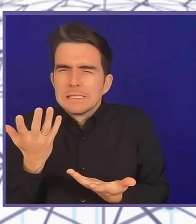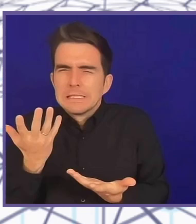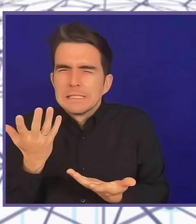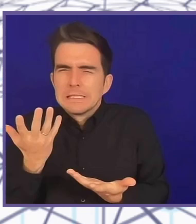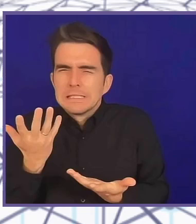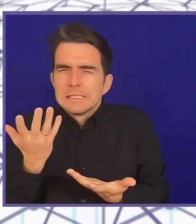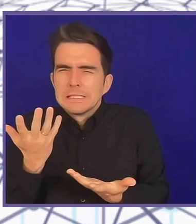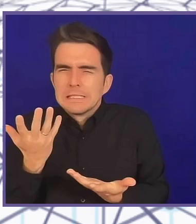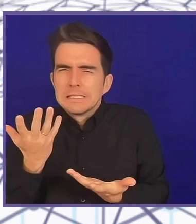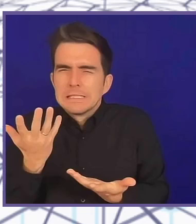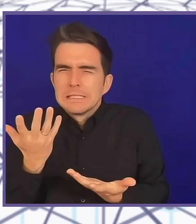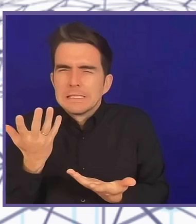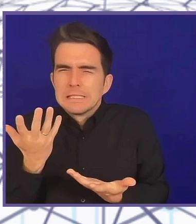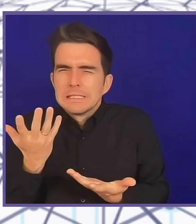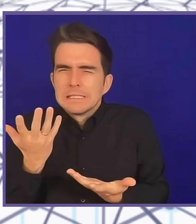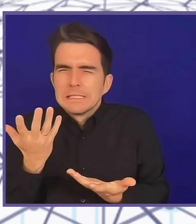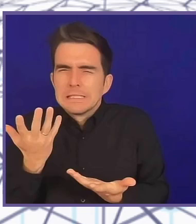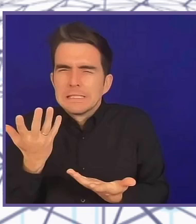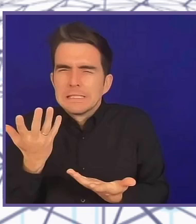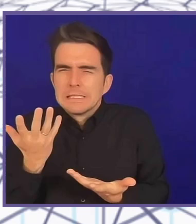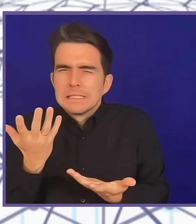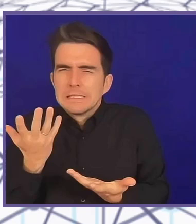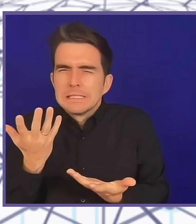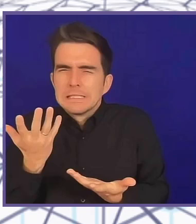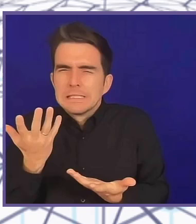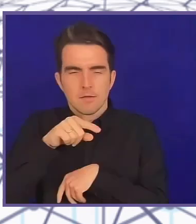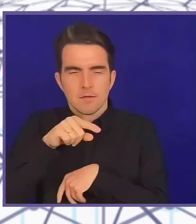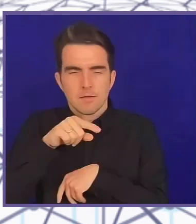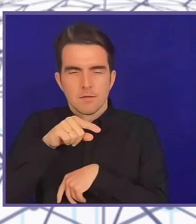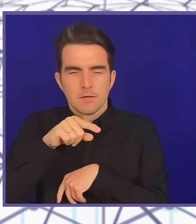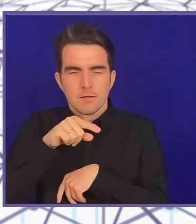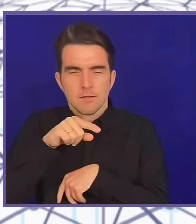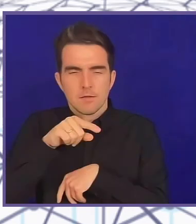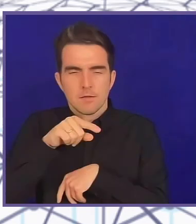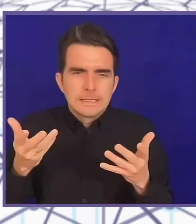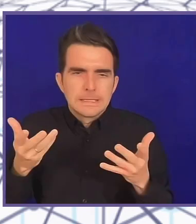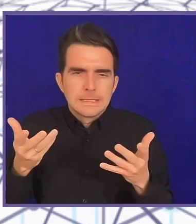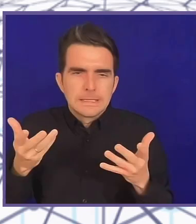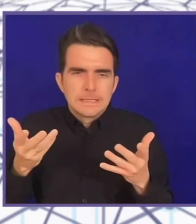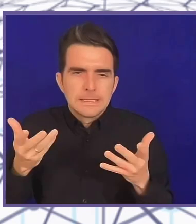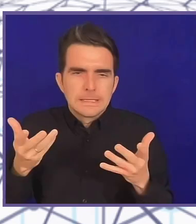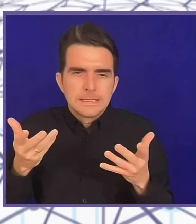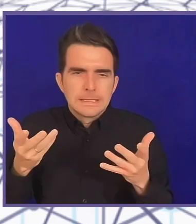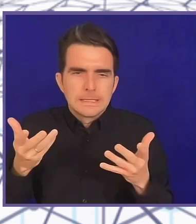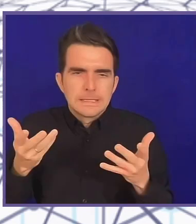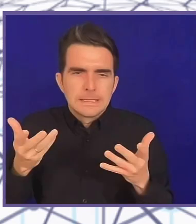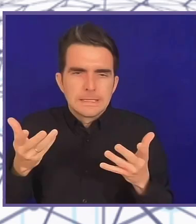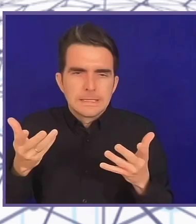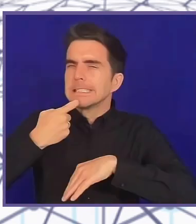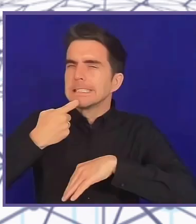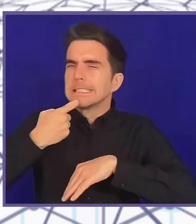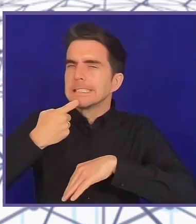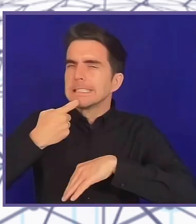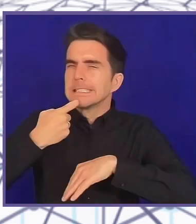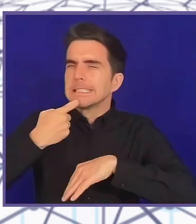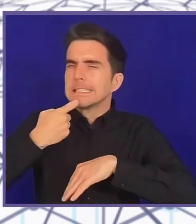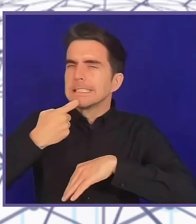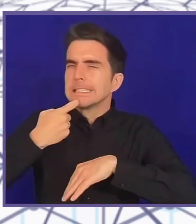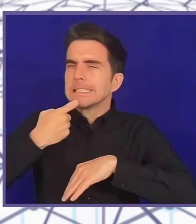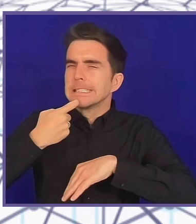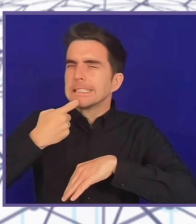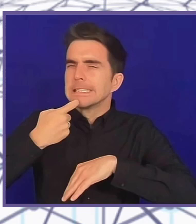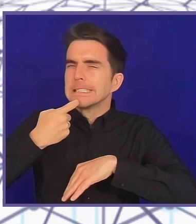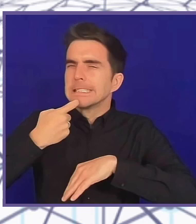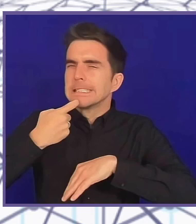This was back in the late 80s, early 90s. He came in and shocked everyone that was expecting to hear,